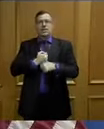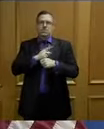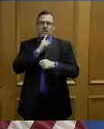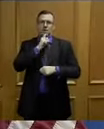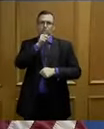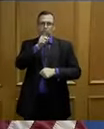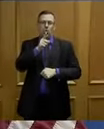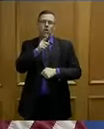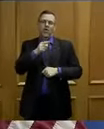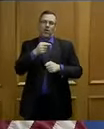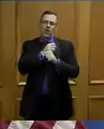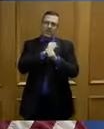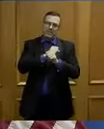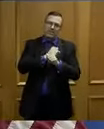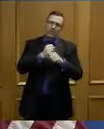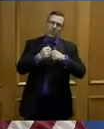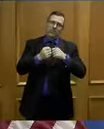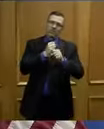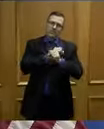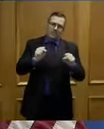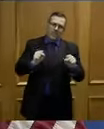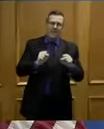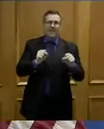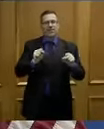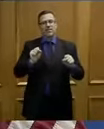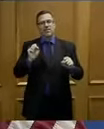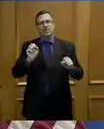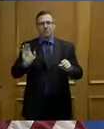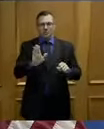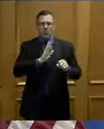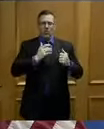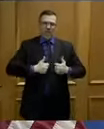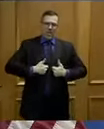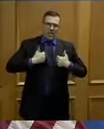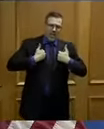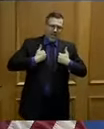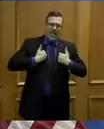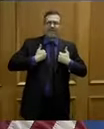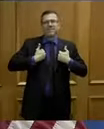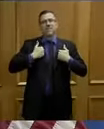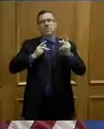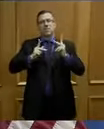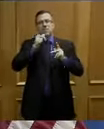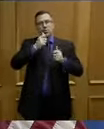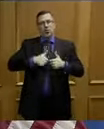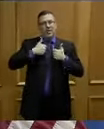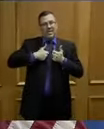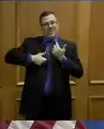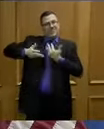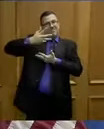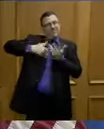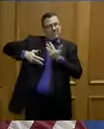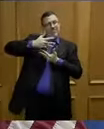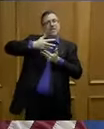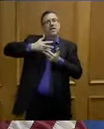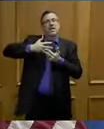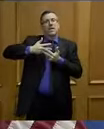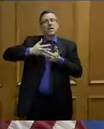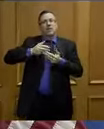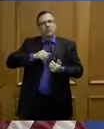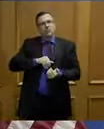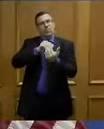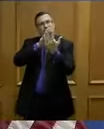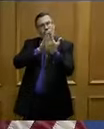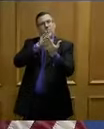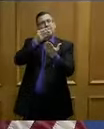the lives of our neighbors and that we limit the economic challenges that our state will face going forward.